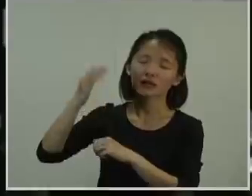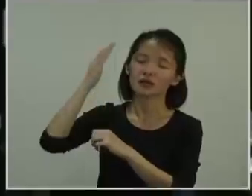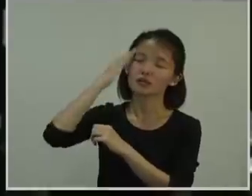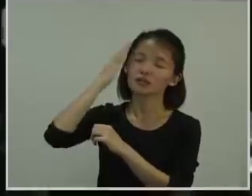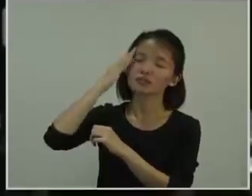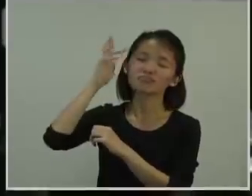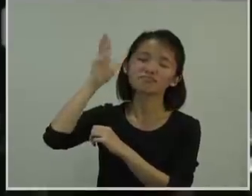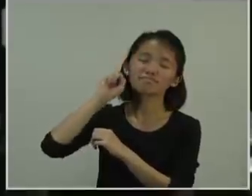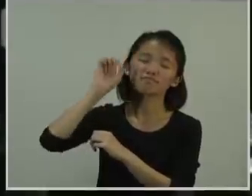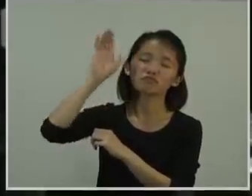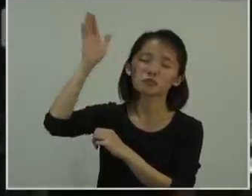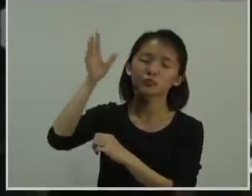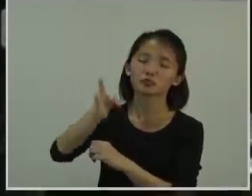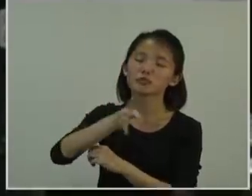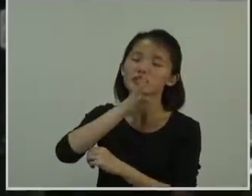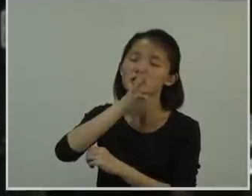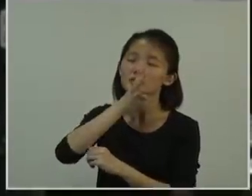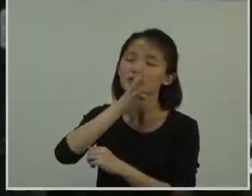this evening.